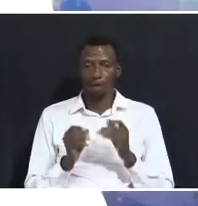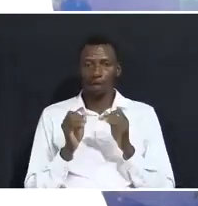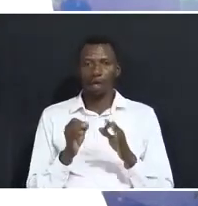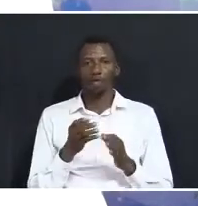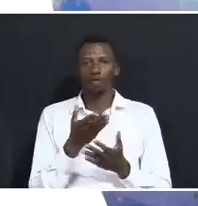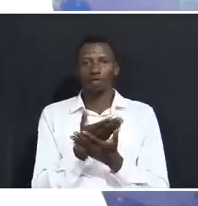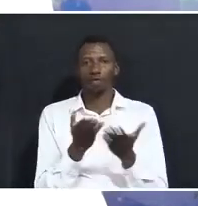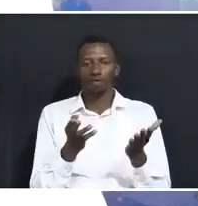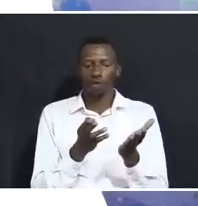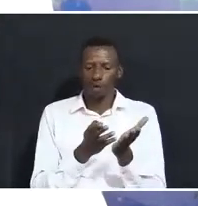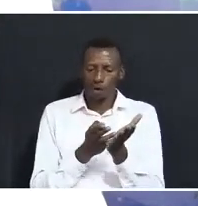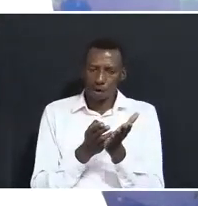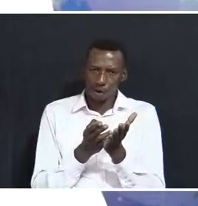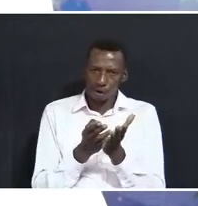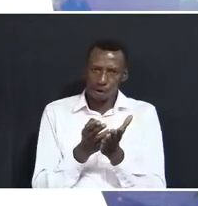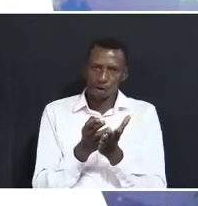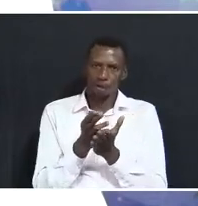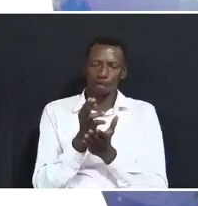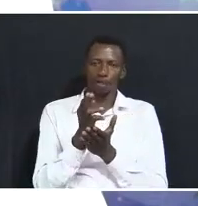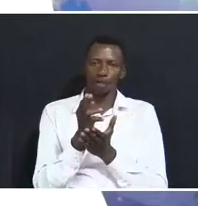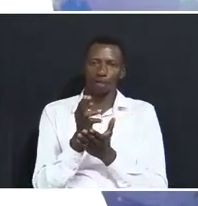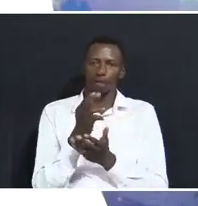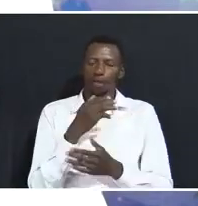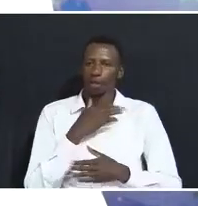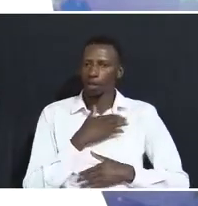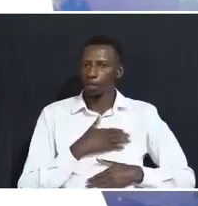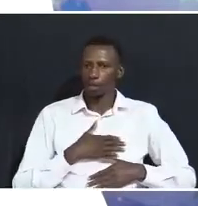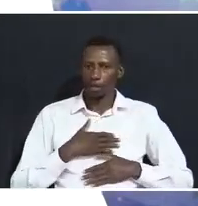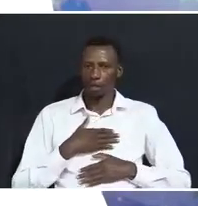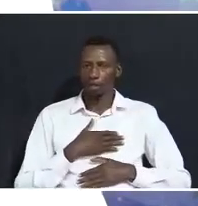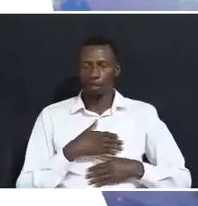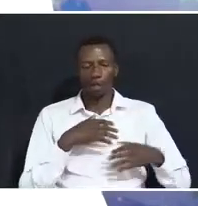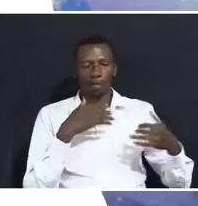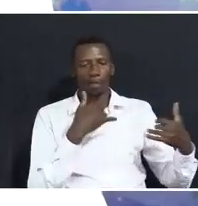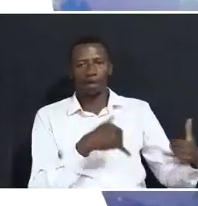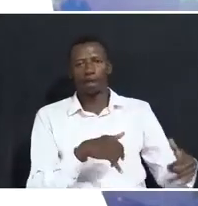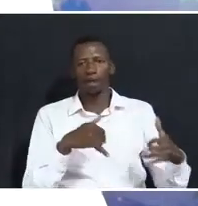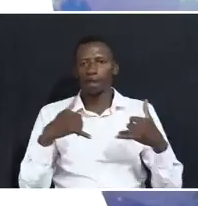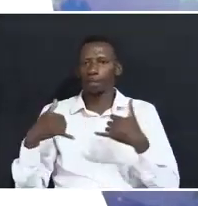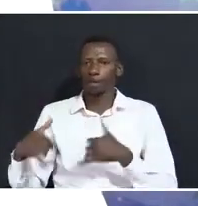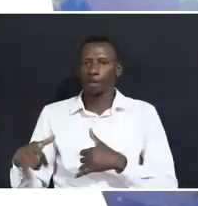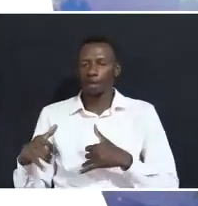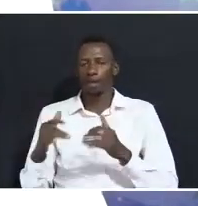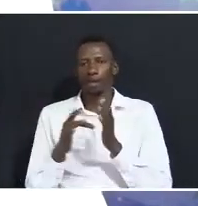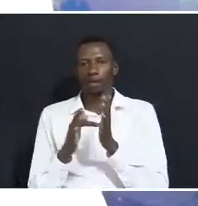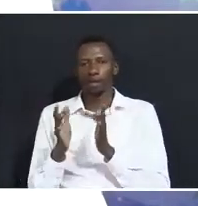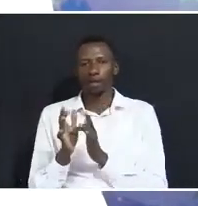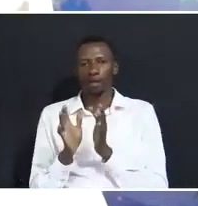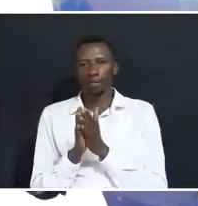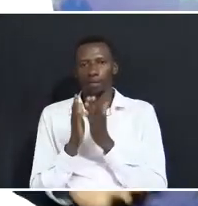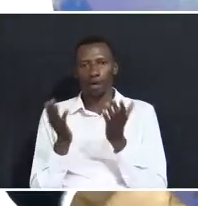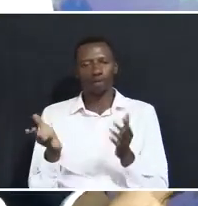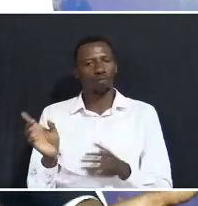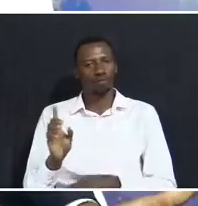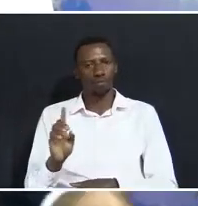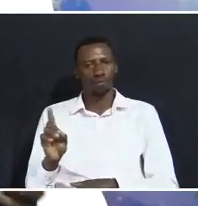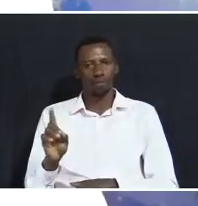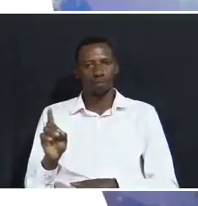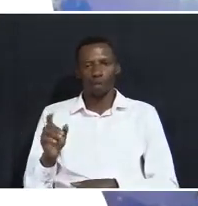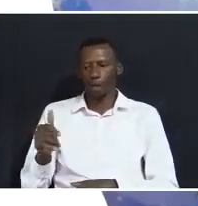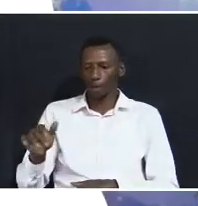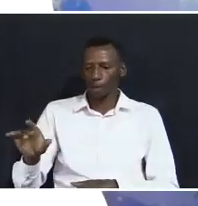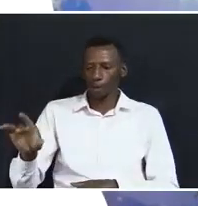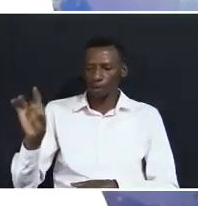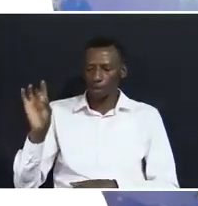ourselves, we cannot afford to be playing games with the word of God. We pick a portion and we leave out some other